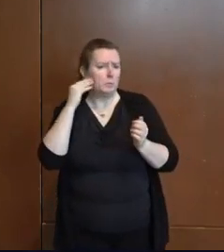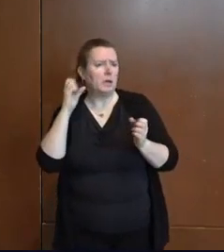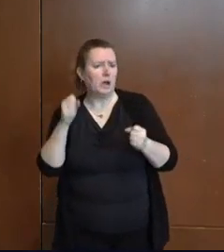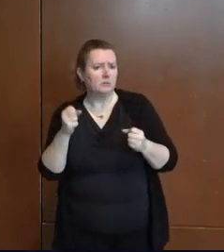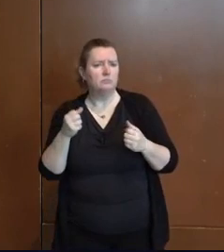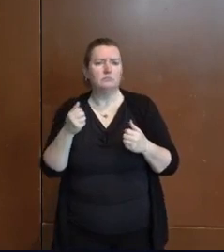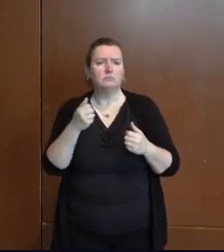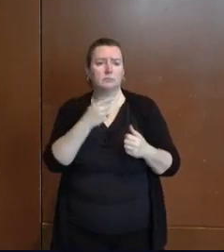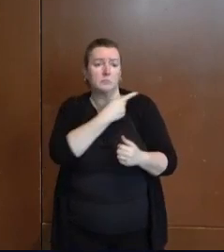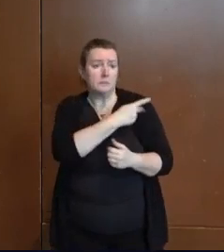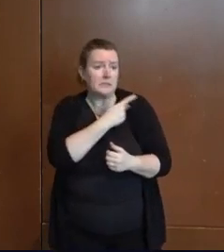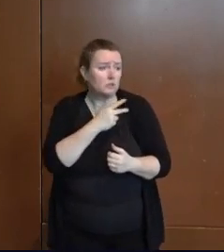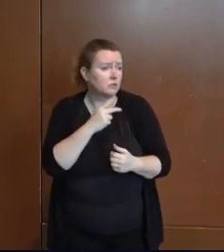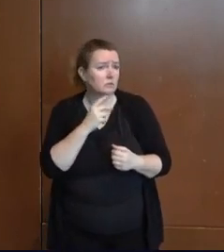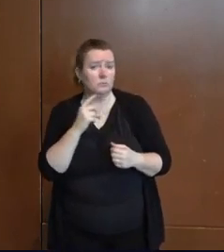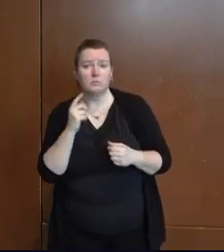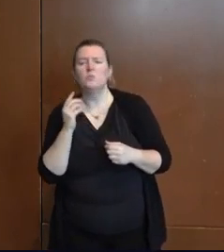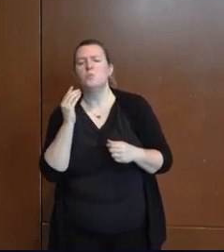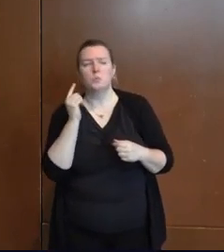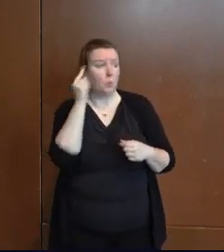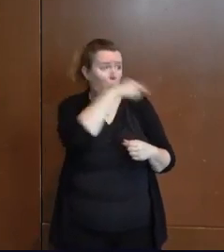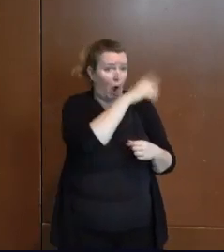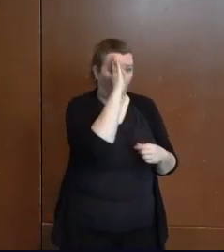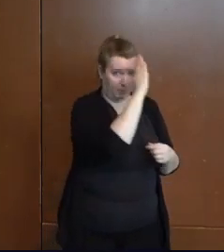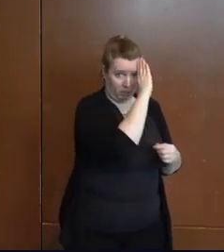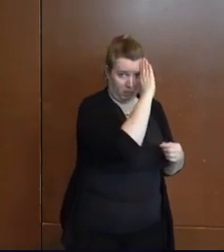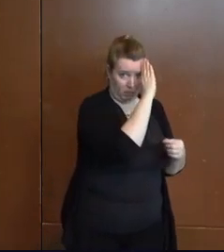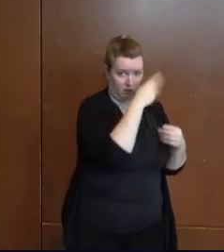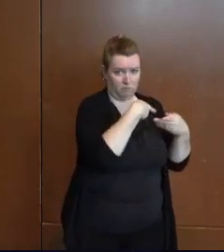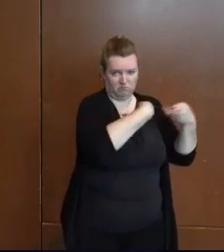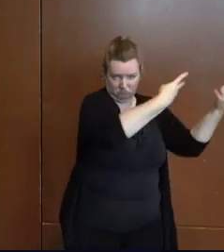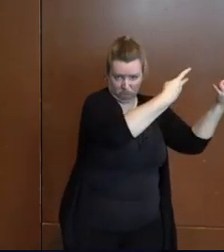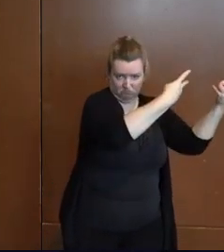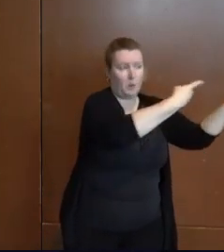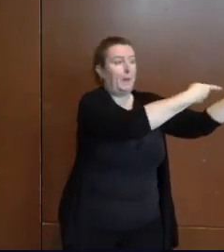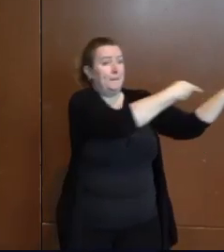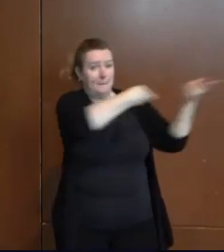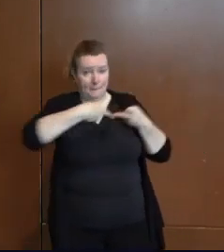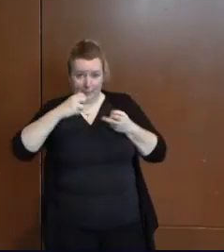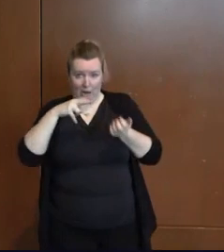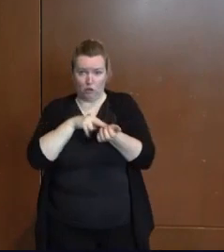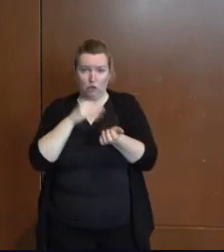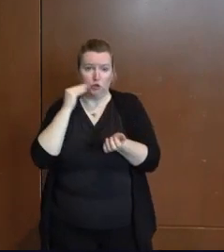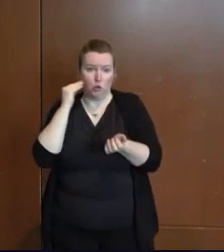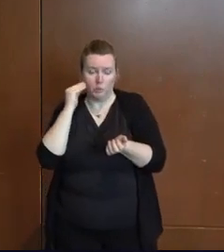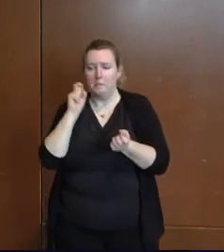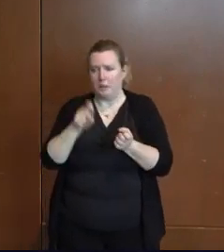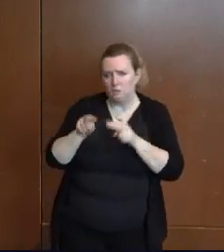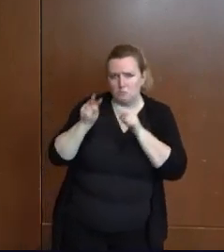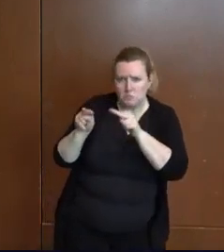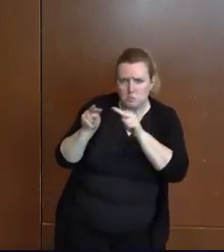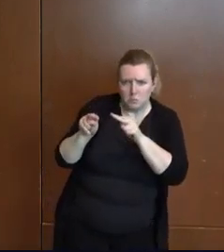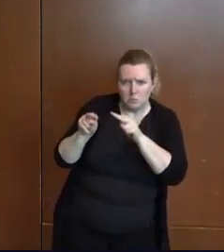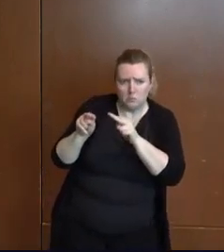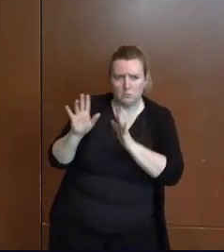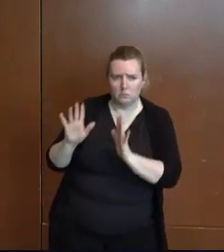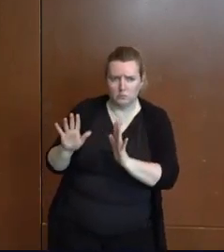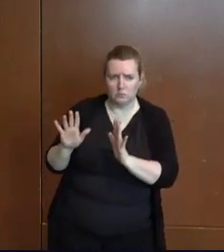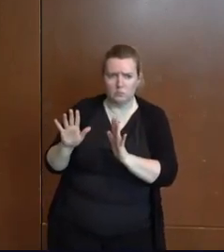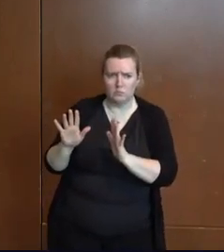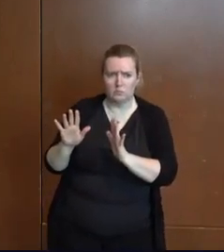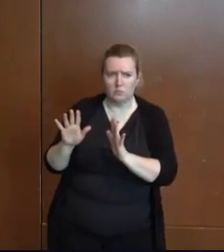to monitoring them for symptoms, facilities must create separate wings, units, or floors